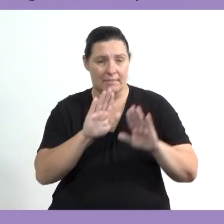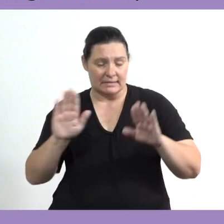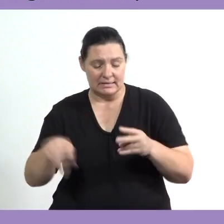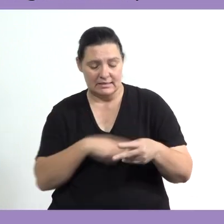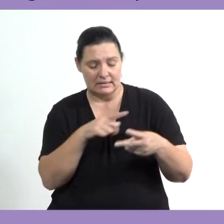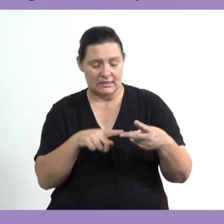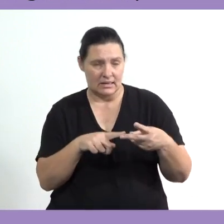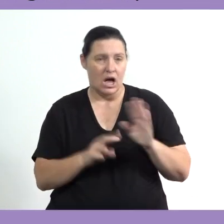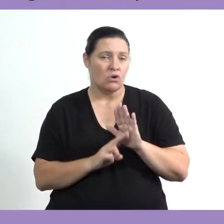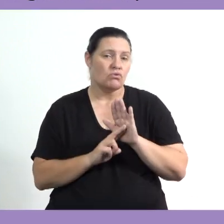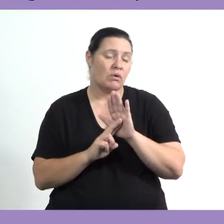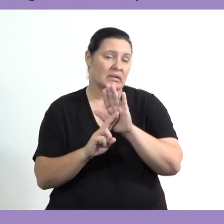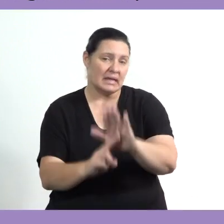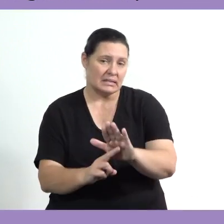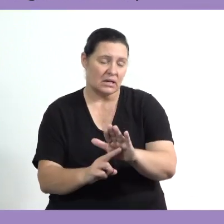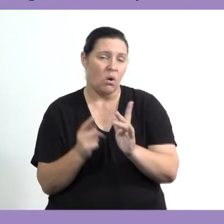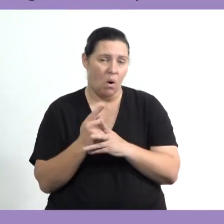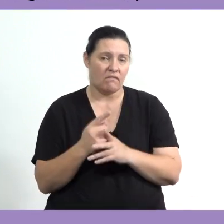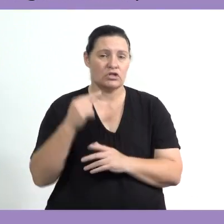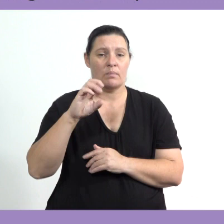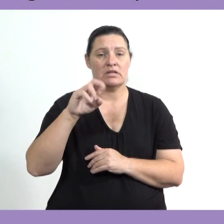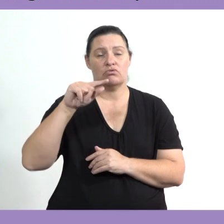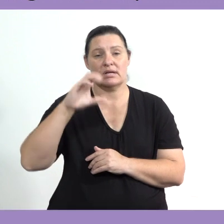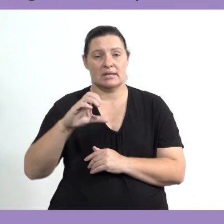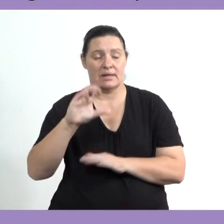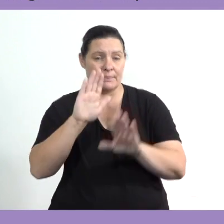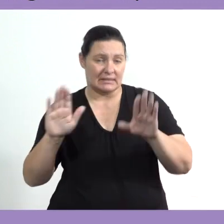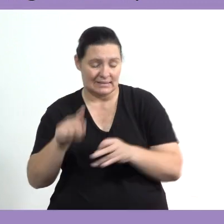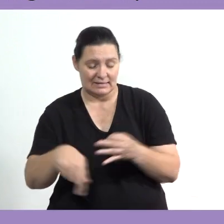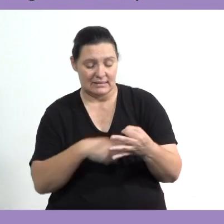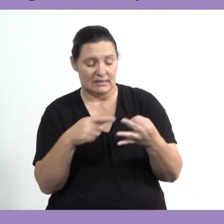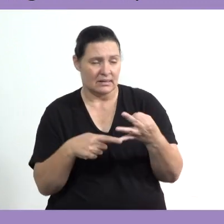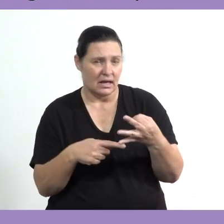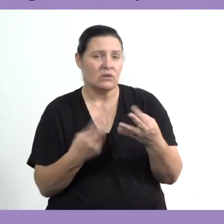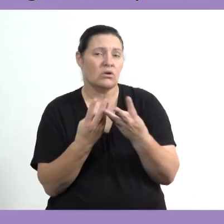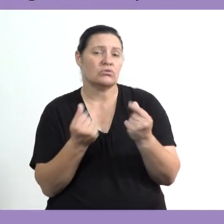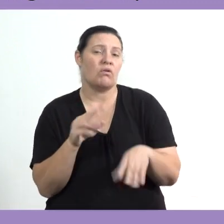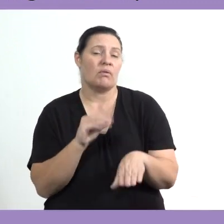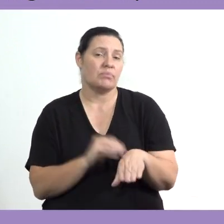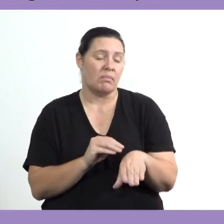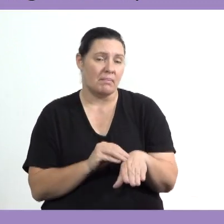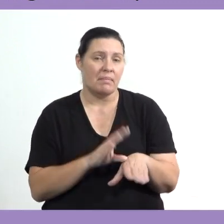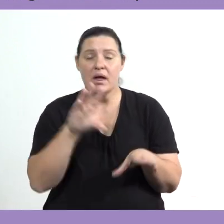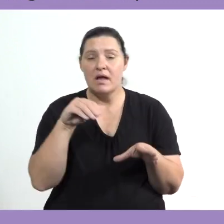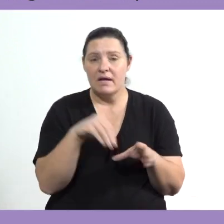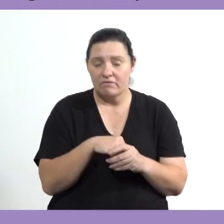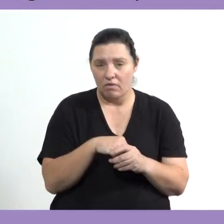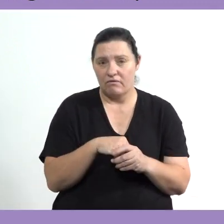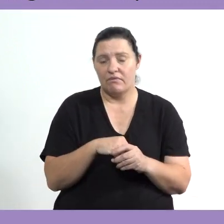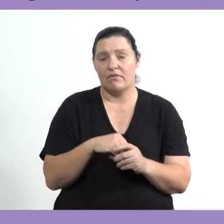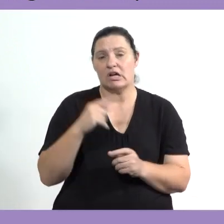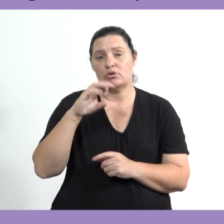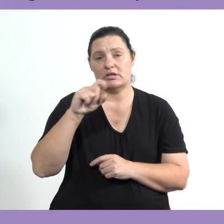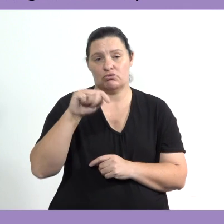we looked at representation of these geometric patterns, and then lastly, we were solving problems involving